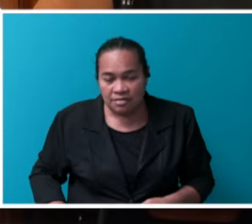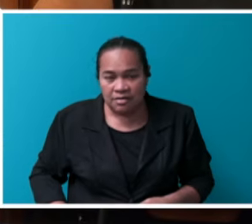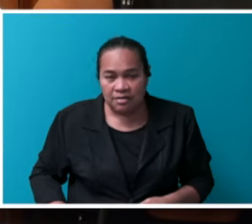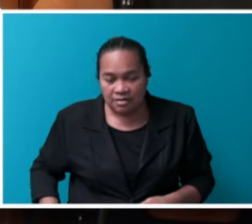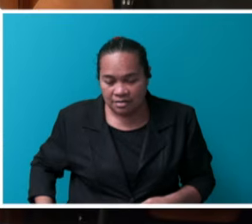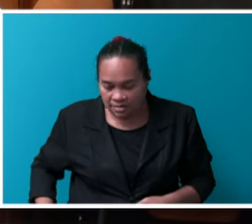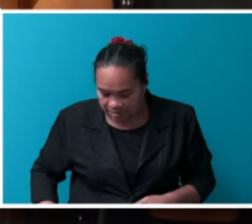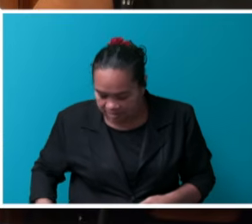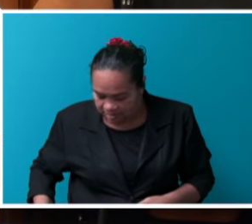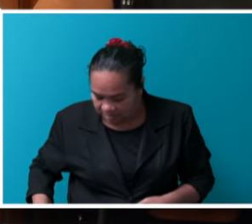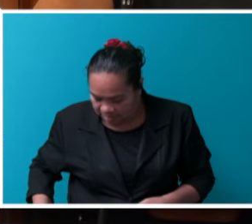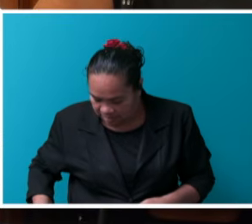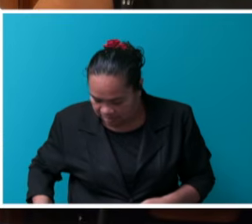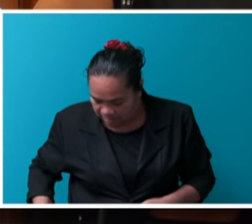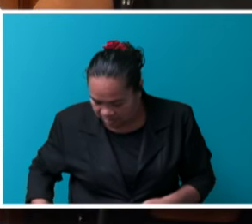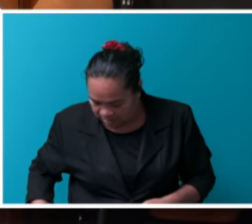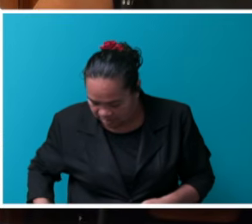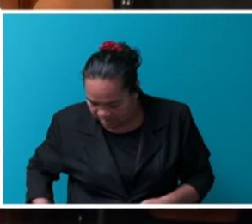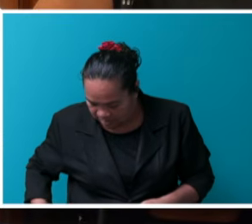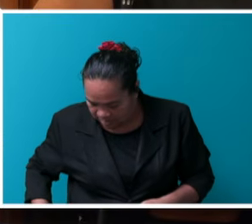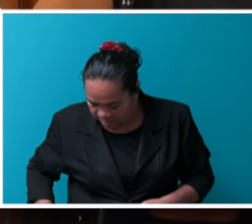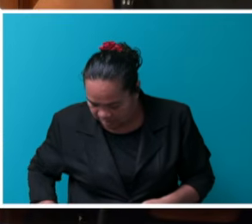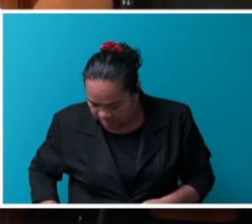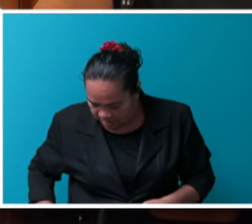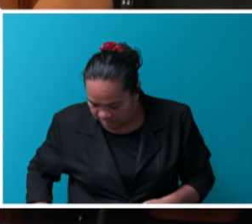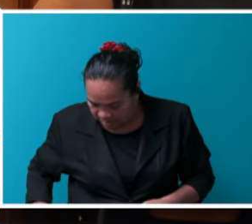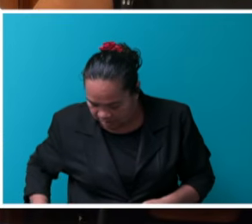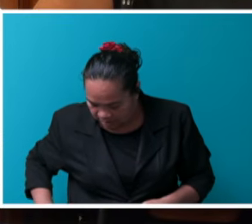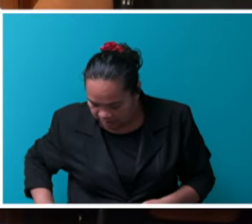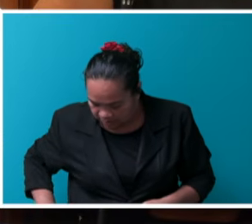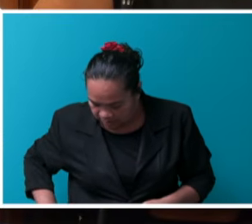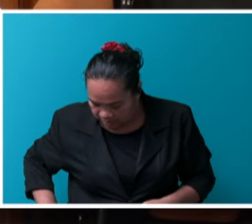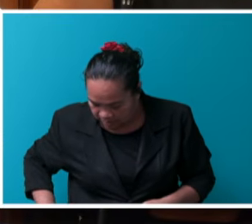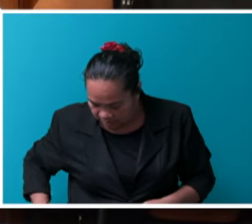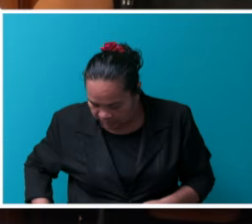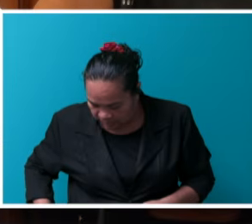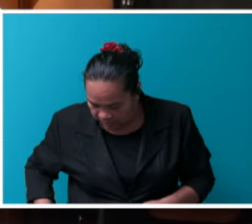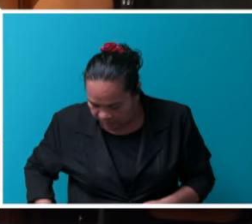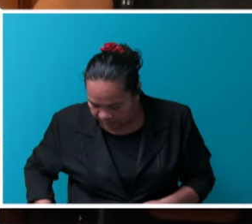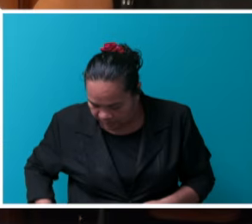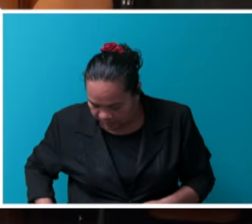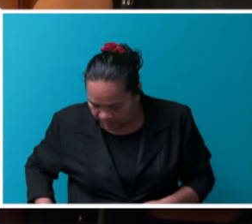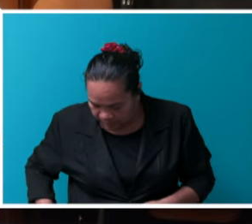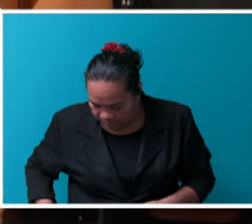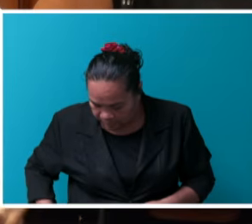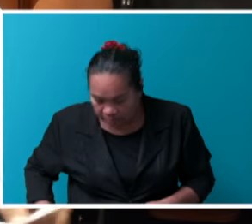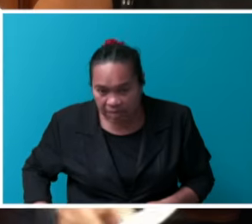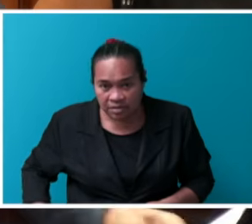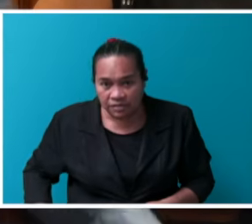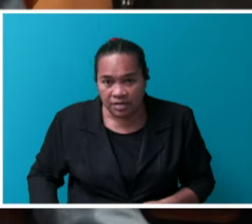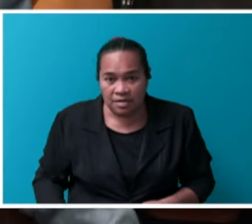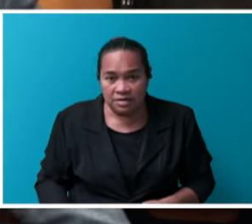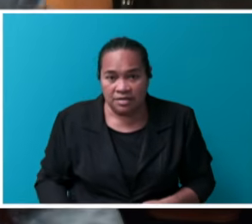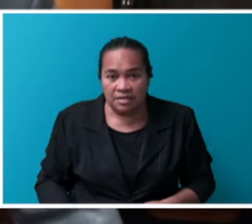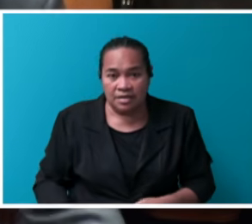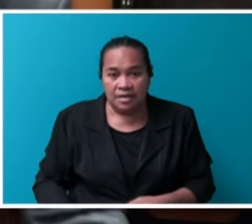have developed our coastal enforcement capability through joint raids, vessel rummages, and the procurement of new patrol boats under the